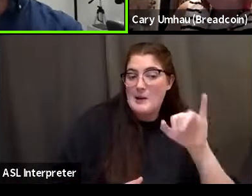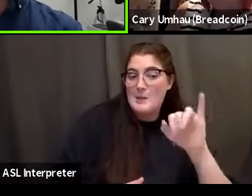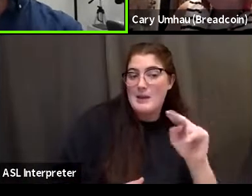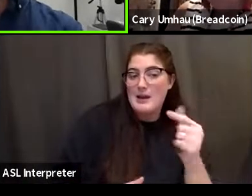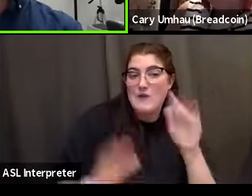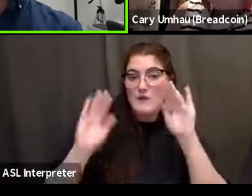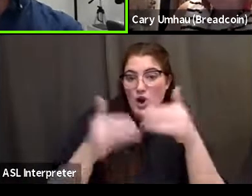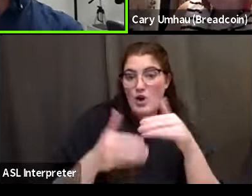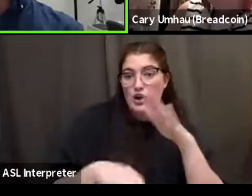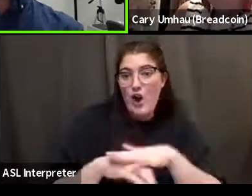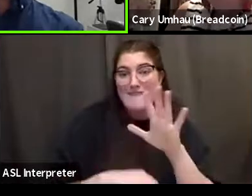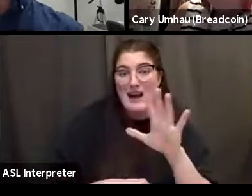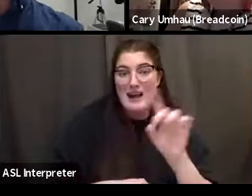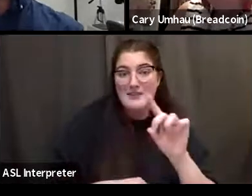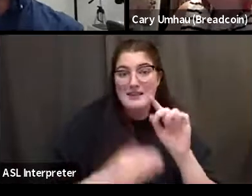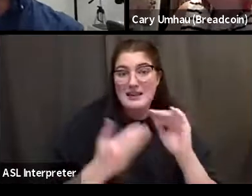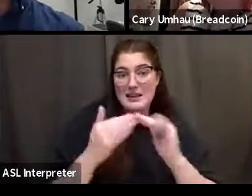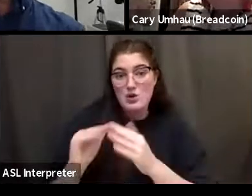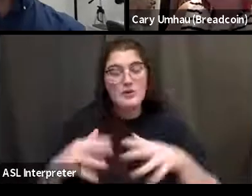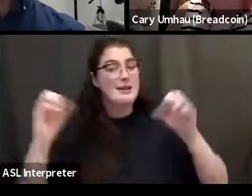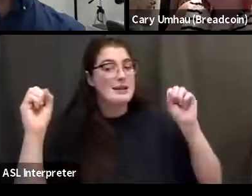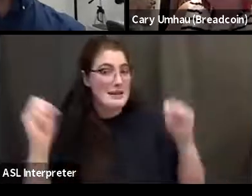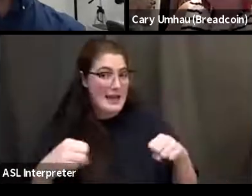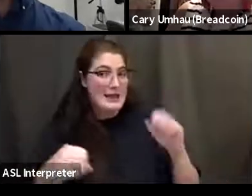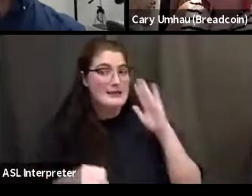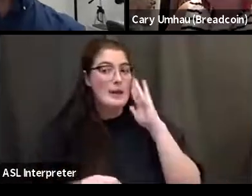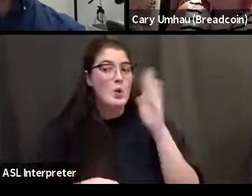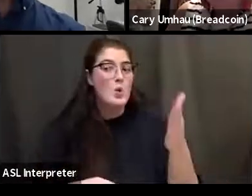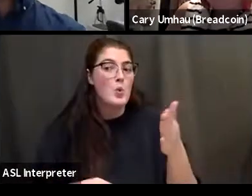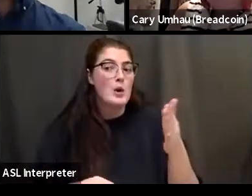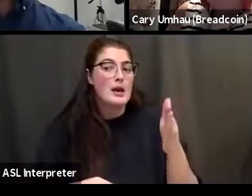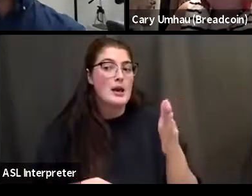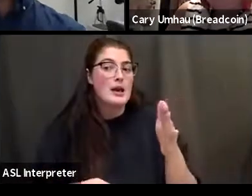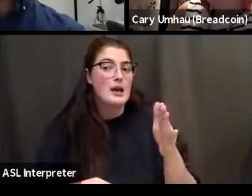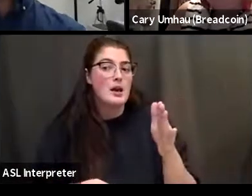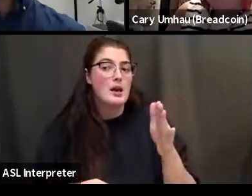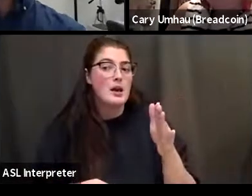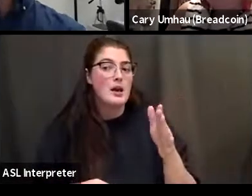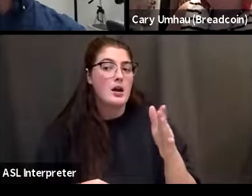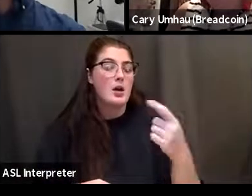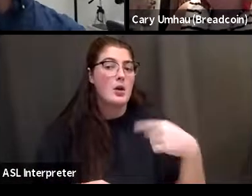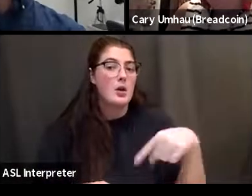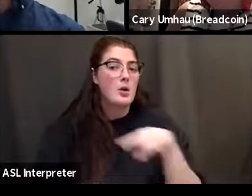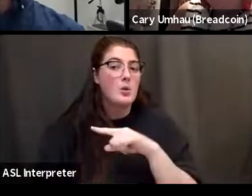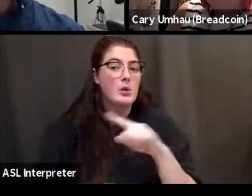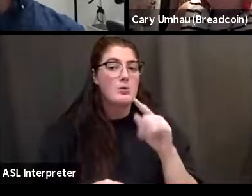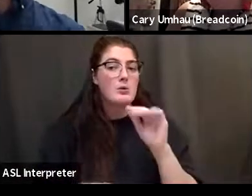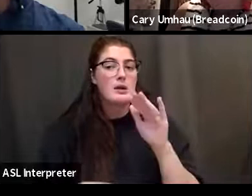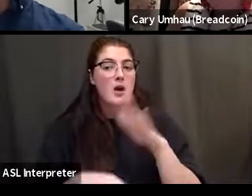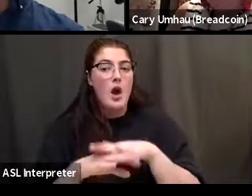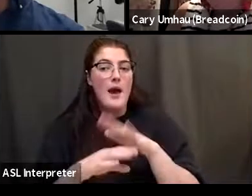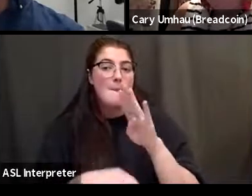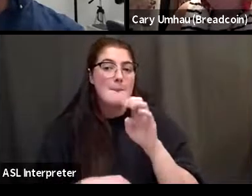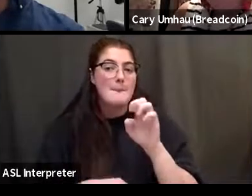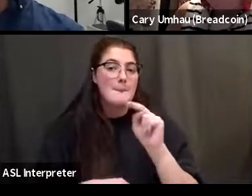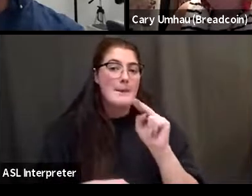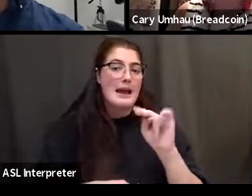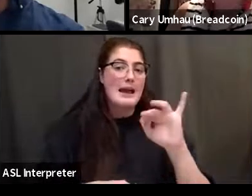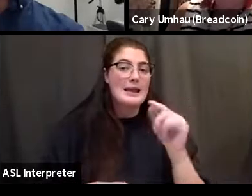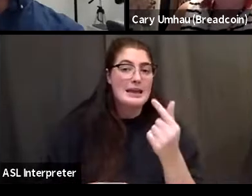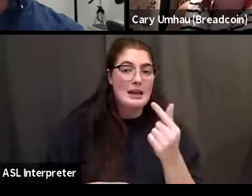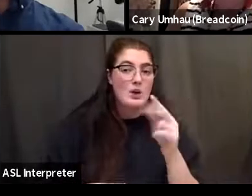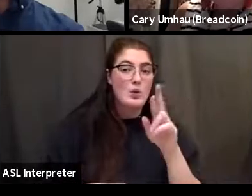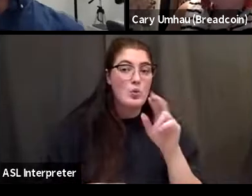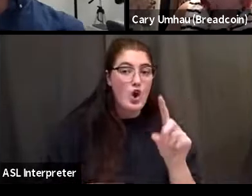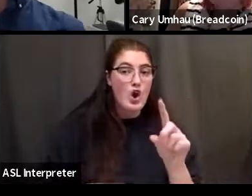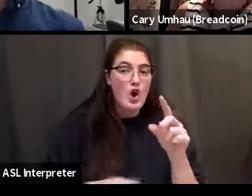community? Yes, it will be. Like, we went look on Benning Road, we did down